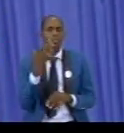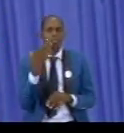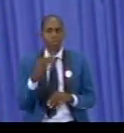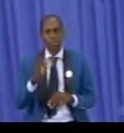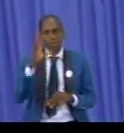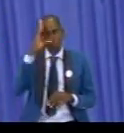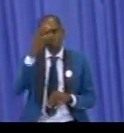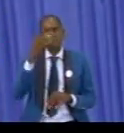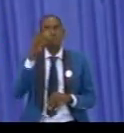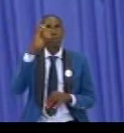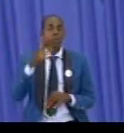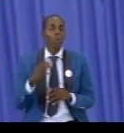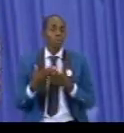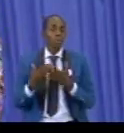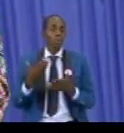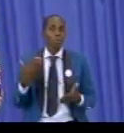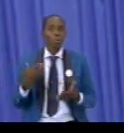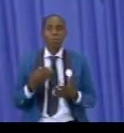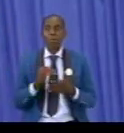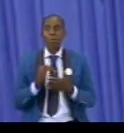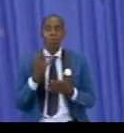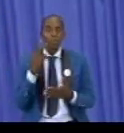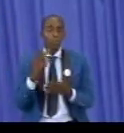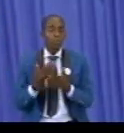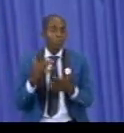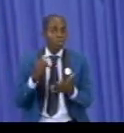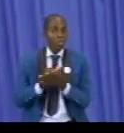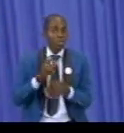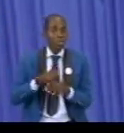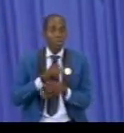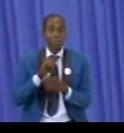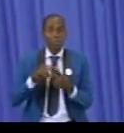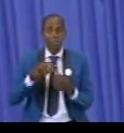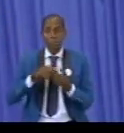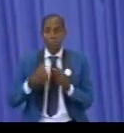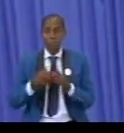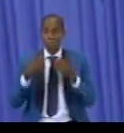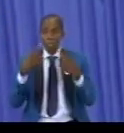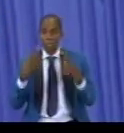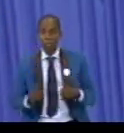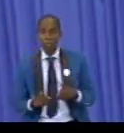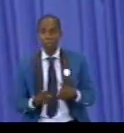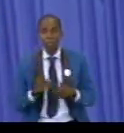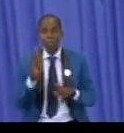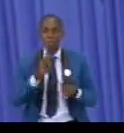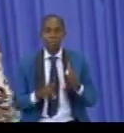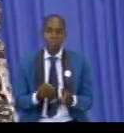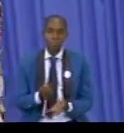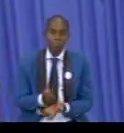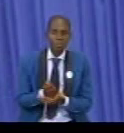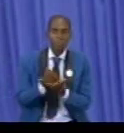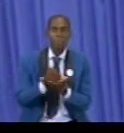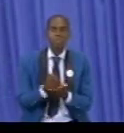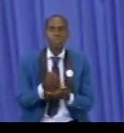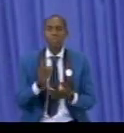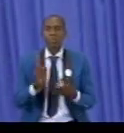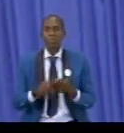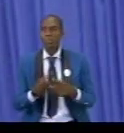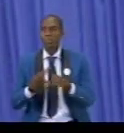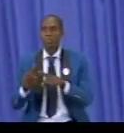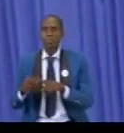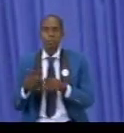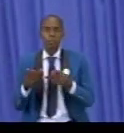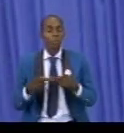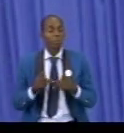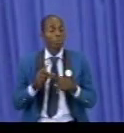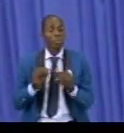when those problems was happen, people used to take me here and there to people we help, but everything is in